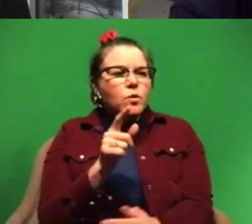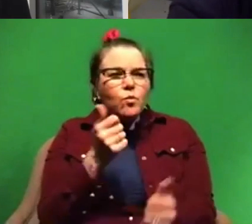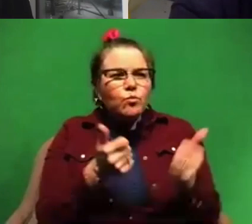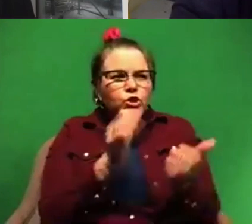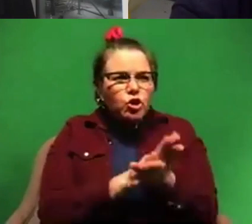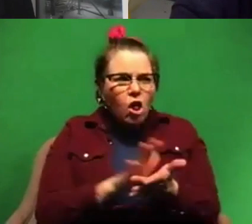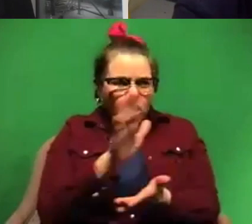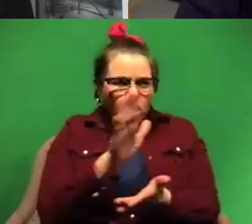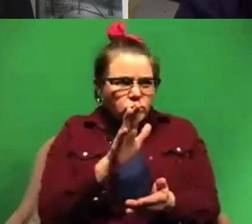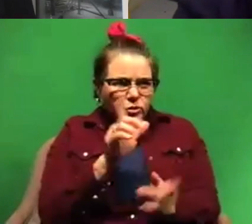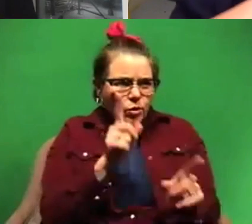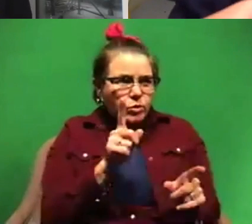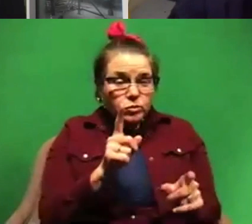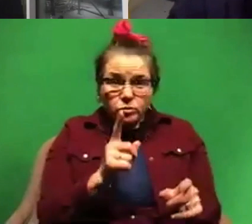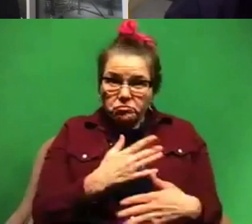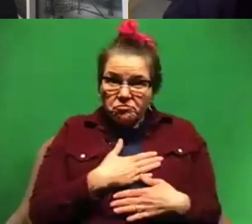and how was it?